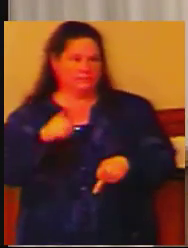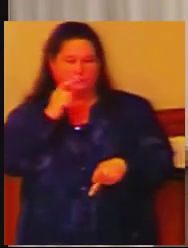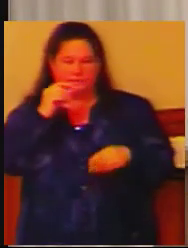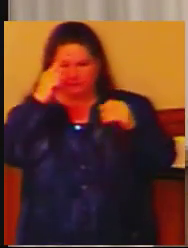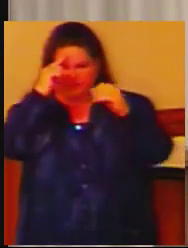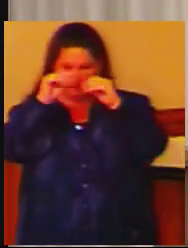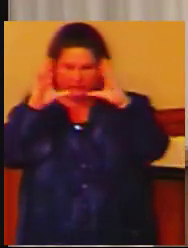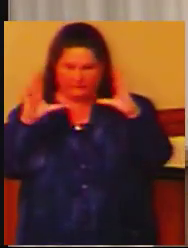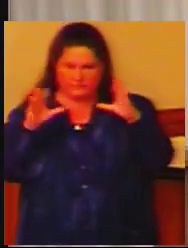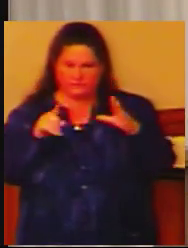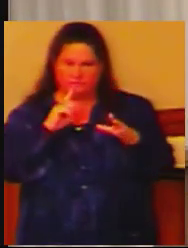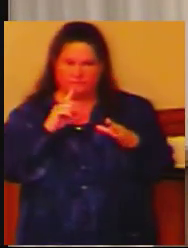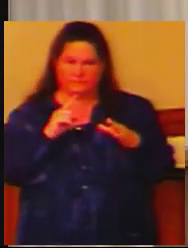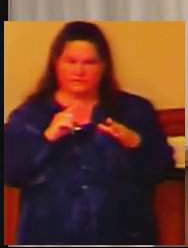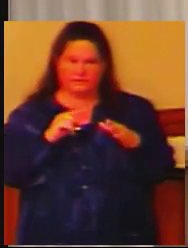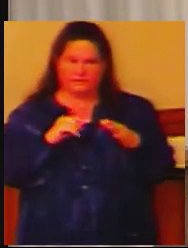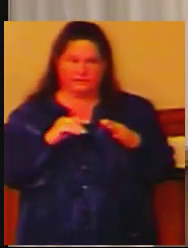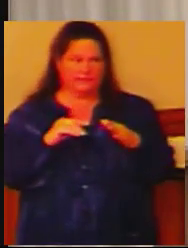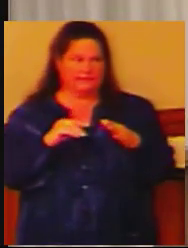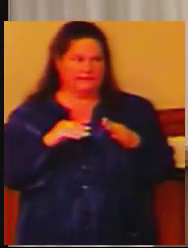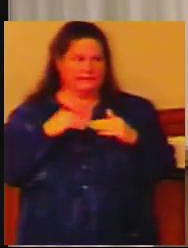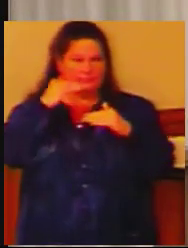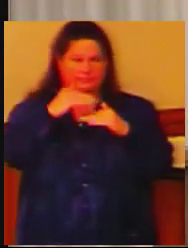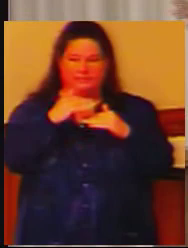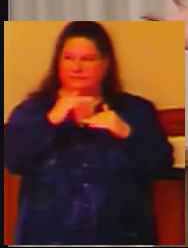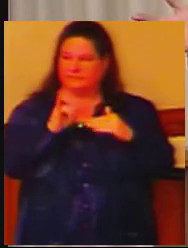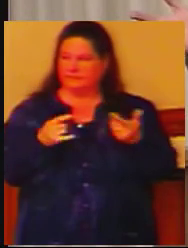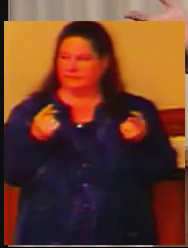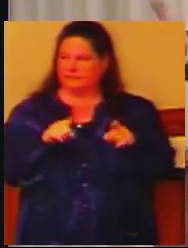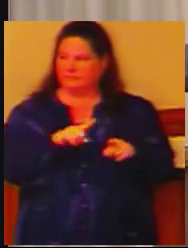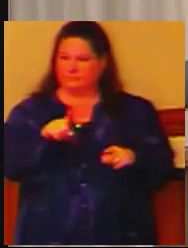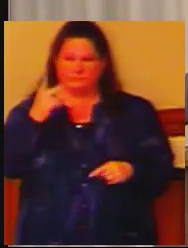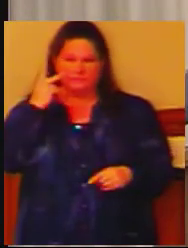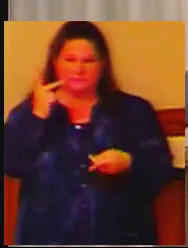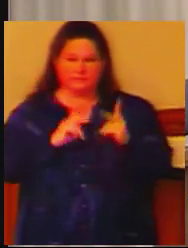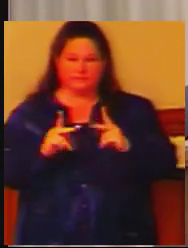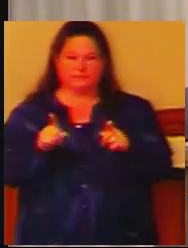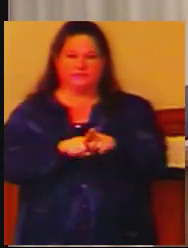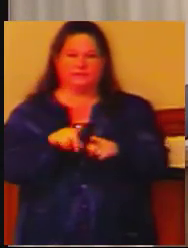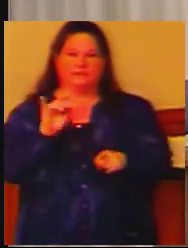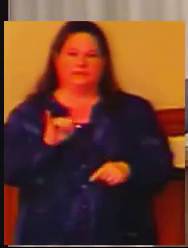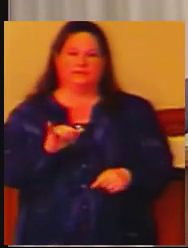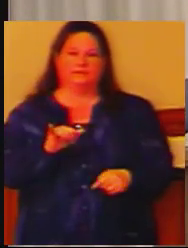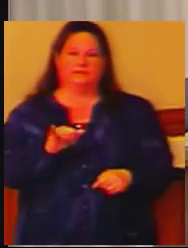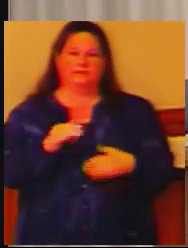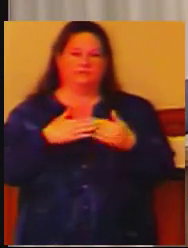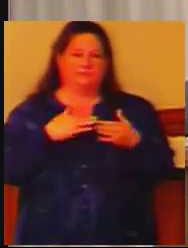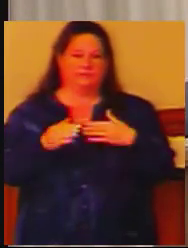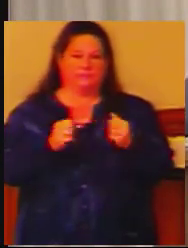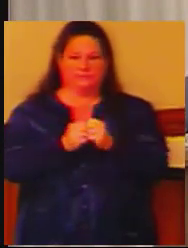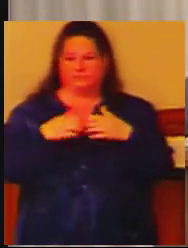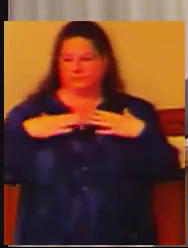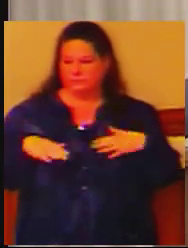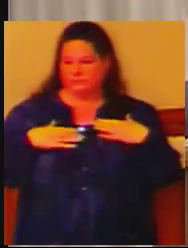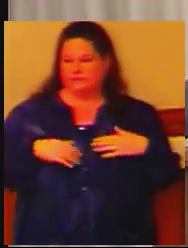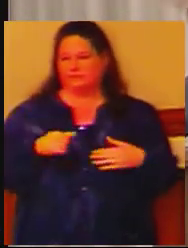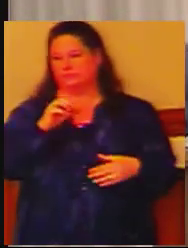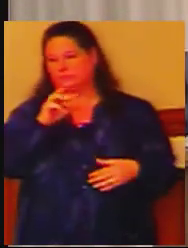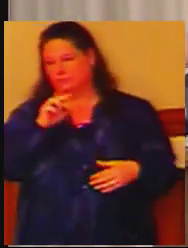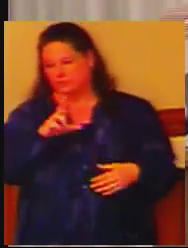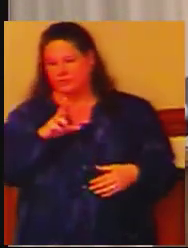obviously you are a station above. I mean, that happens. You see people like that. Whether it be dress, car,